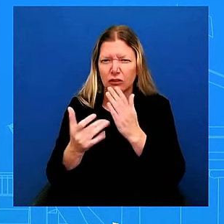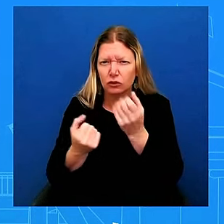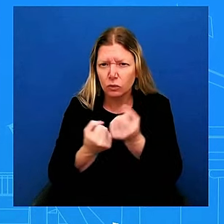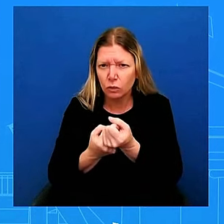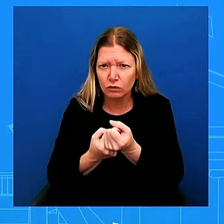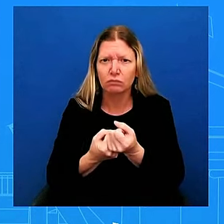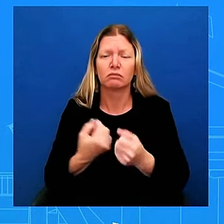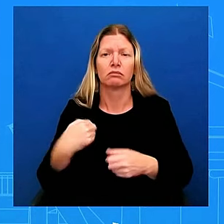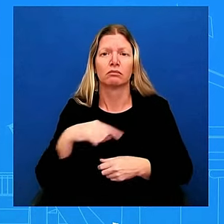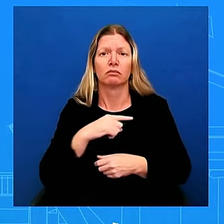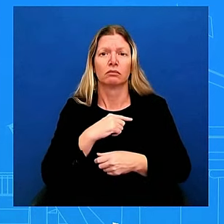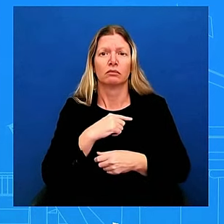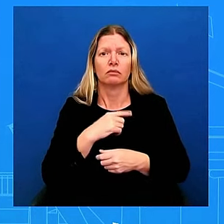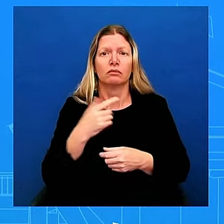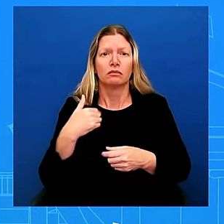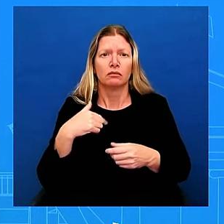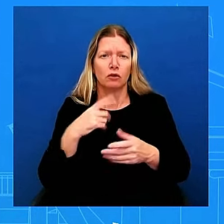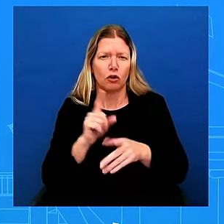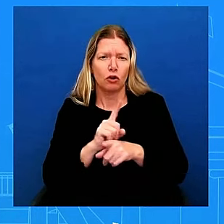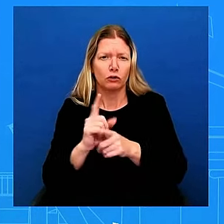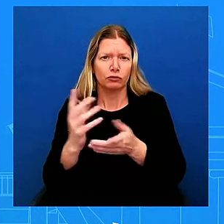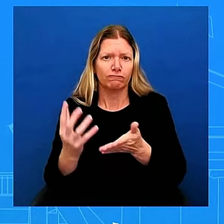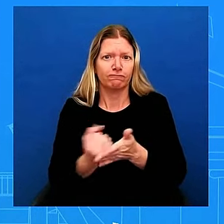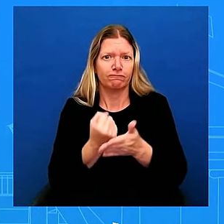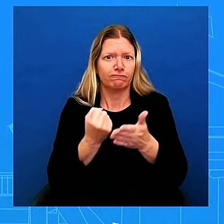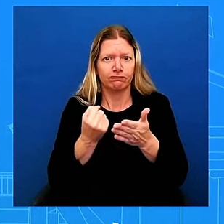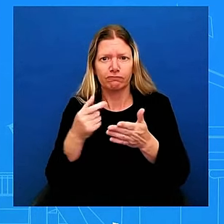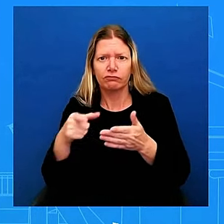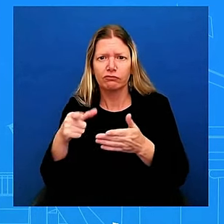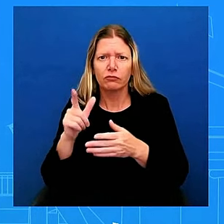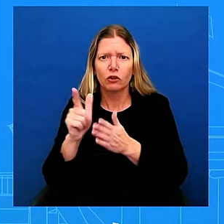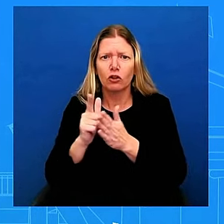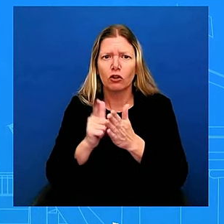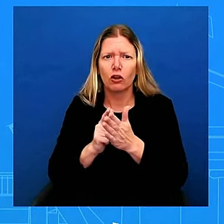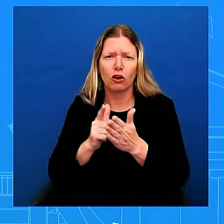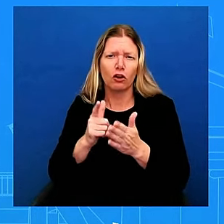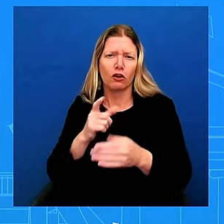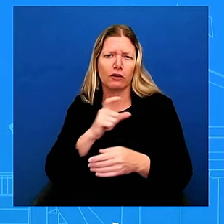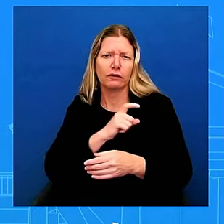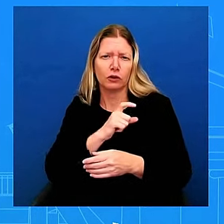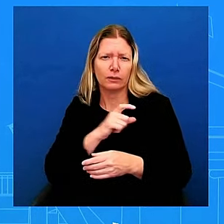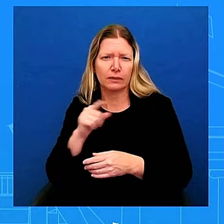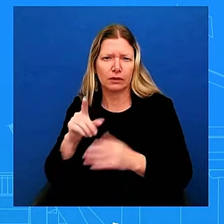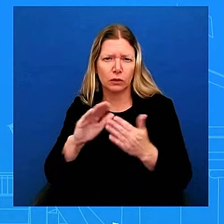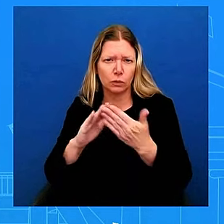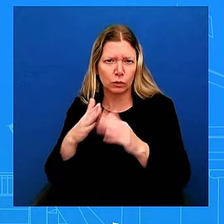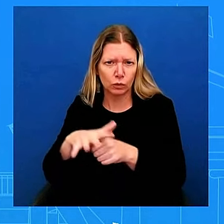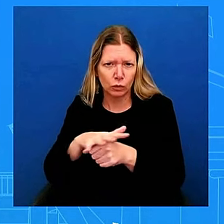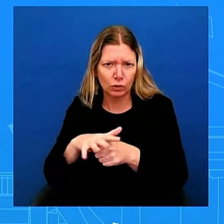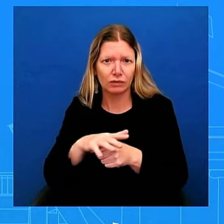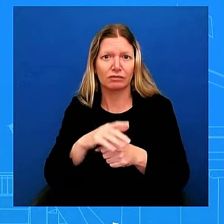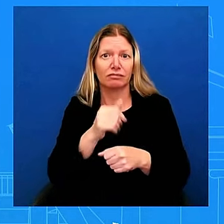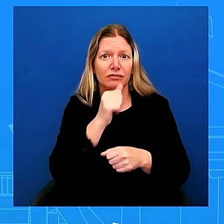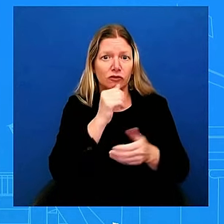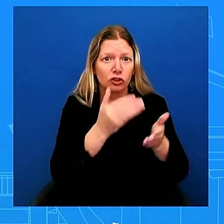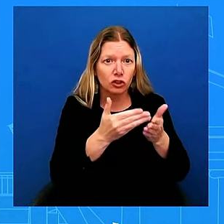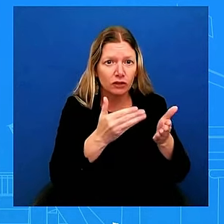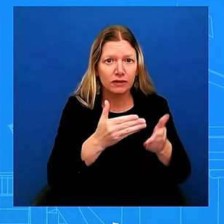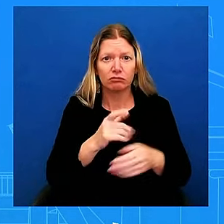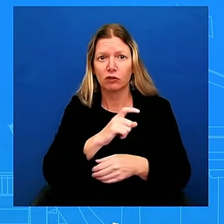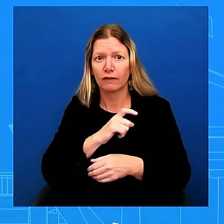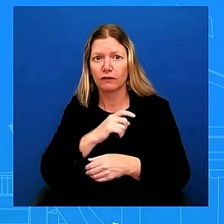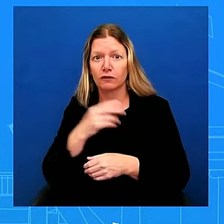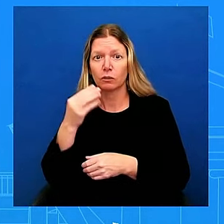including agents and officers from Homeland Security Investigations, the Transportation Security Administration, and state and local